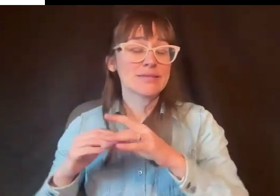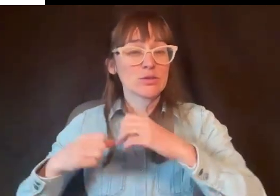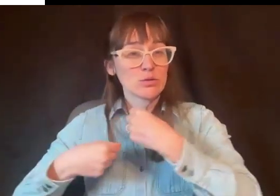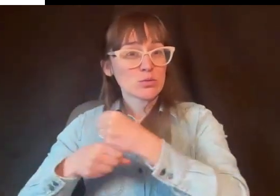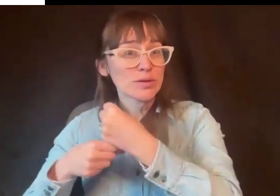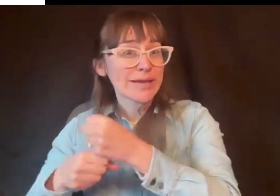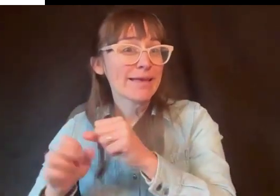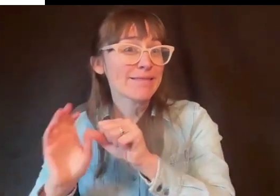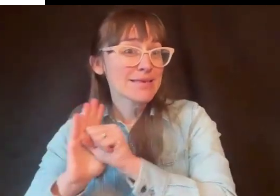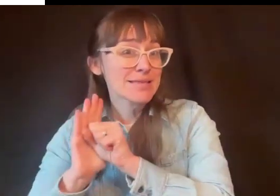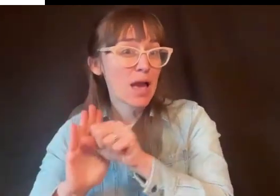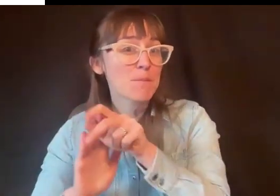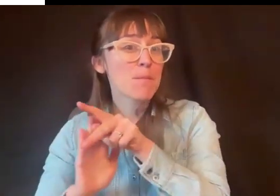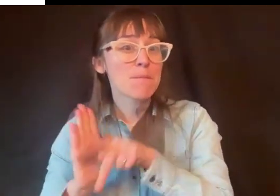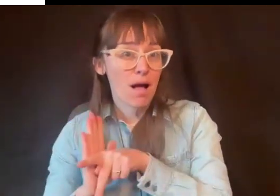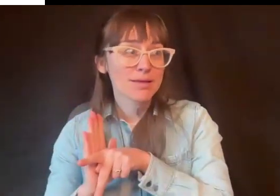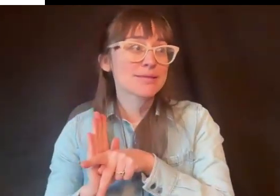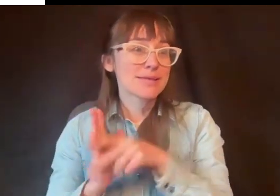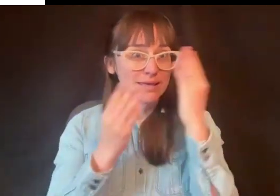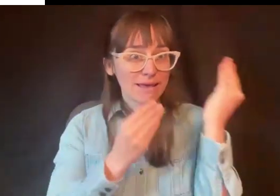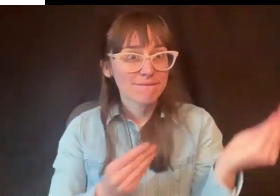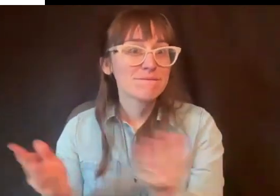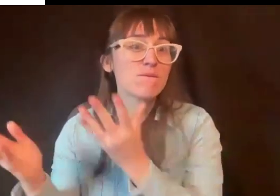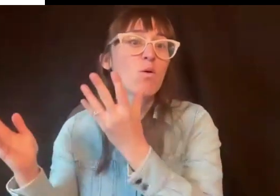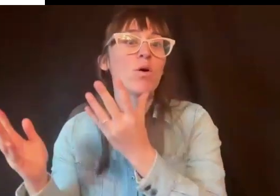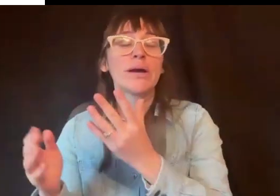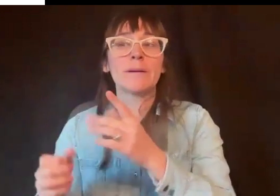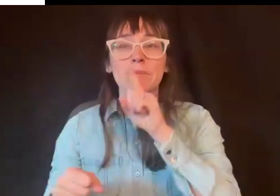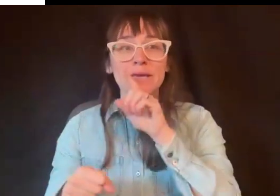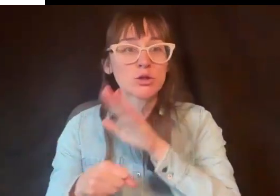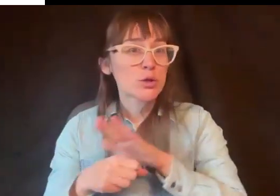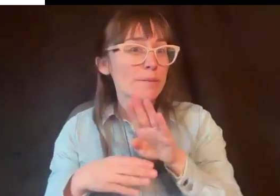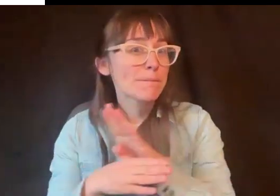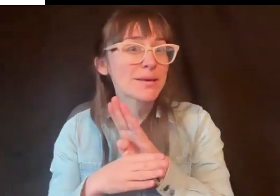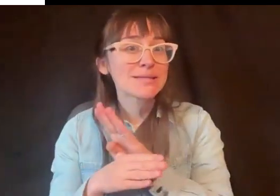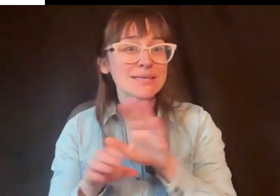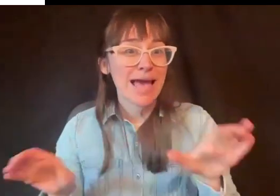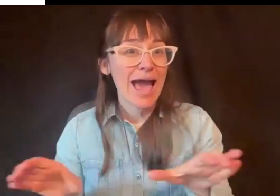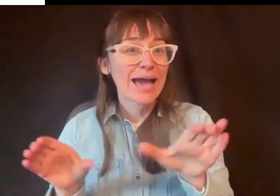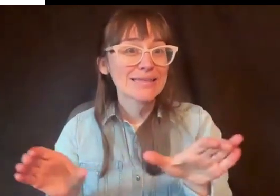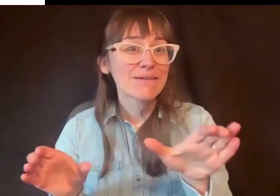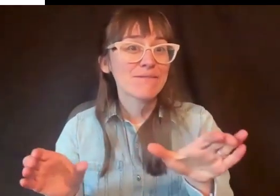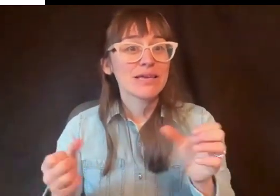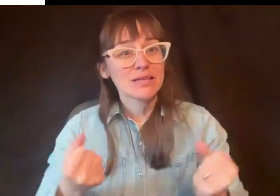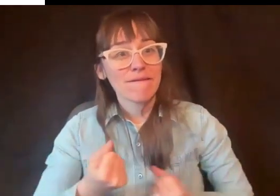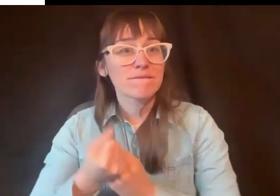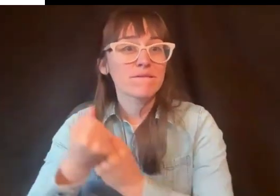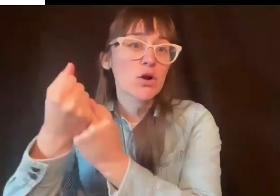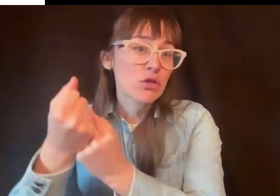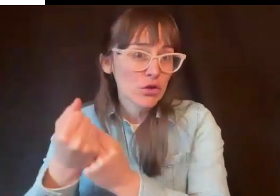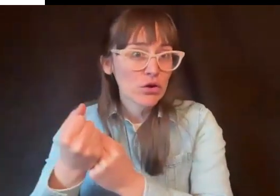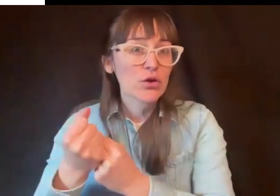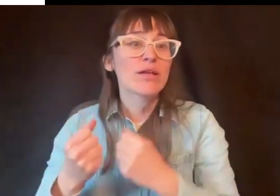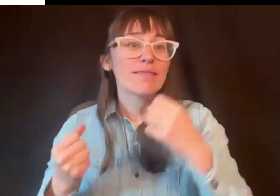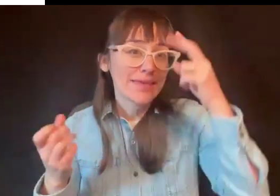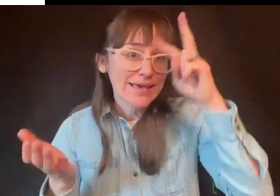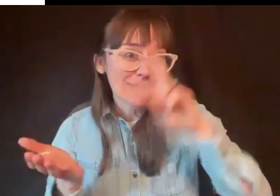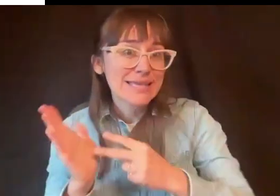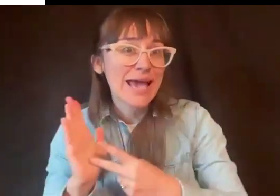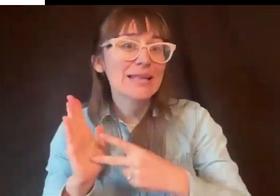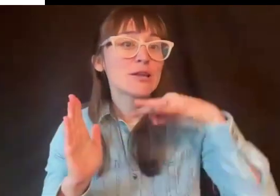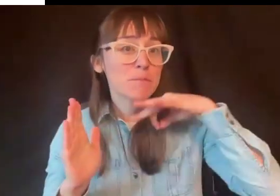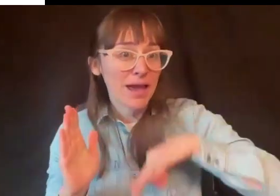and form to ensure business activities further the intended benefits of the Act and do